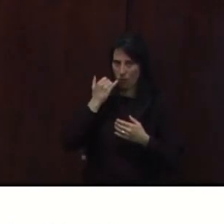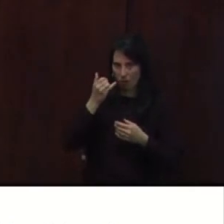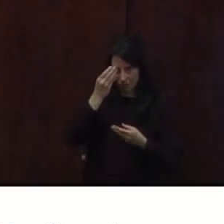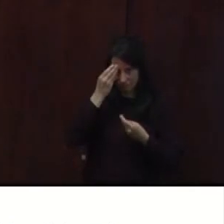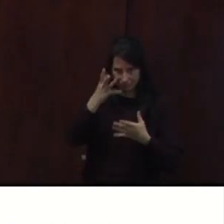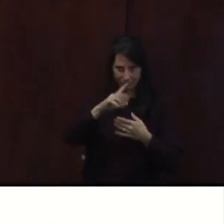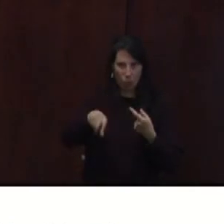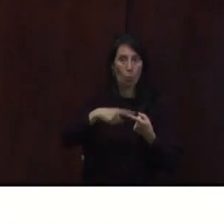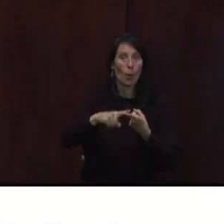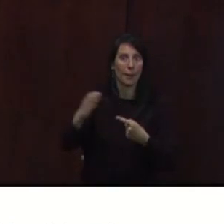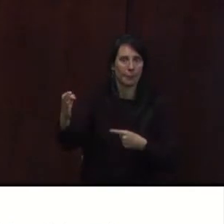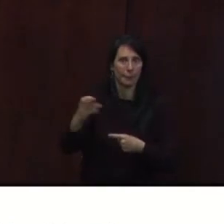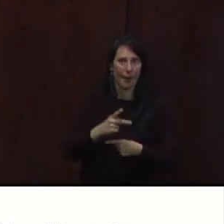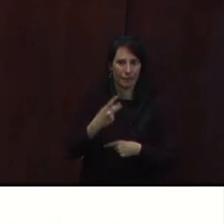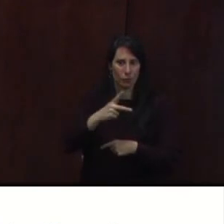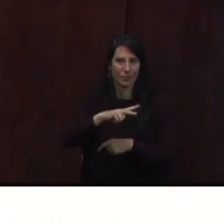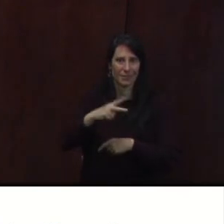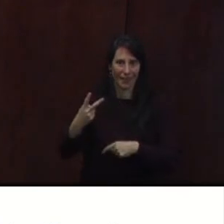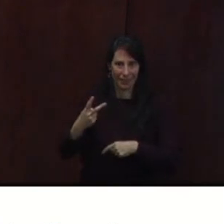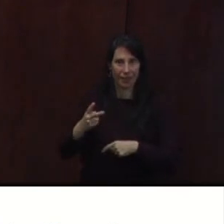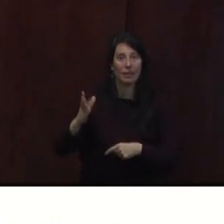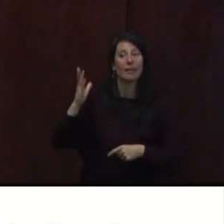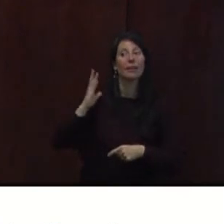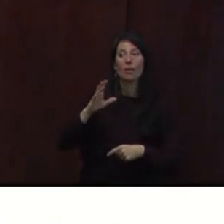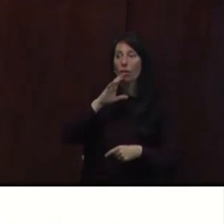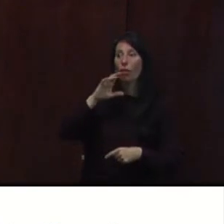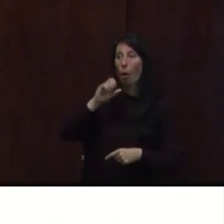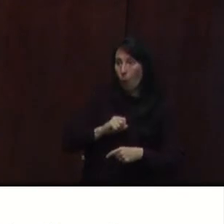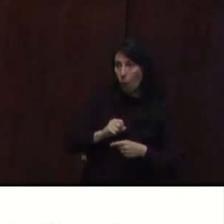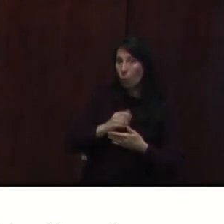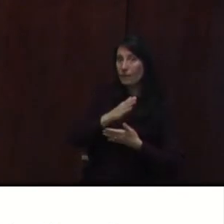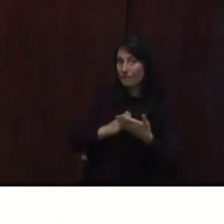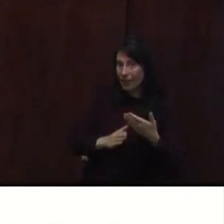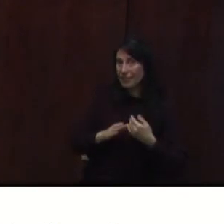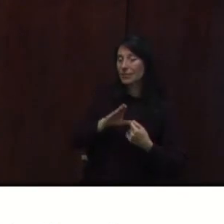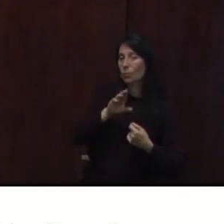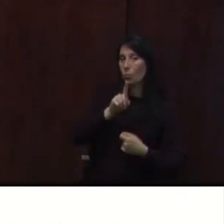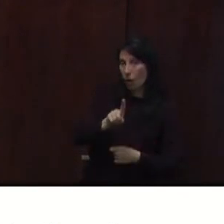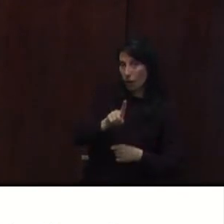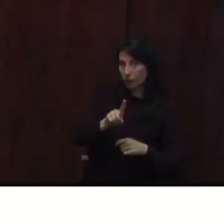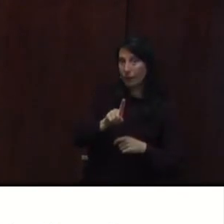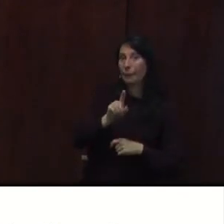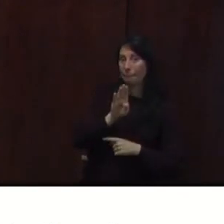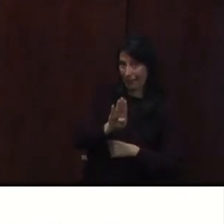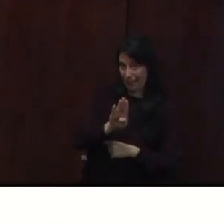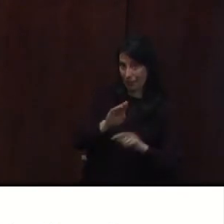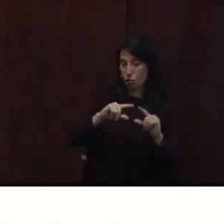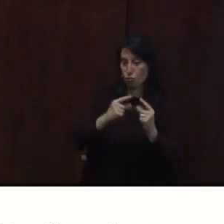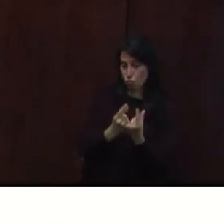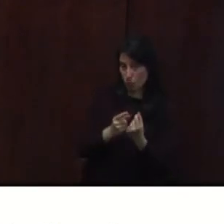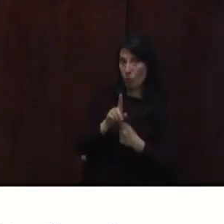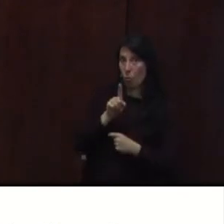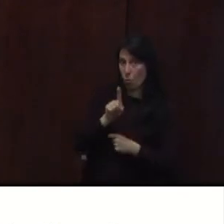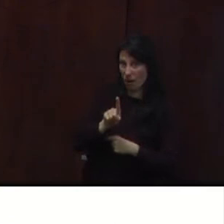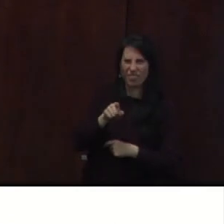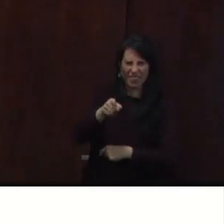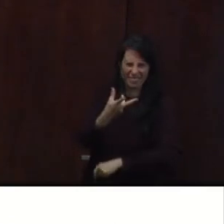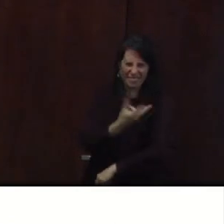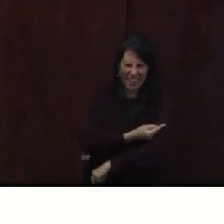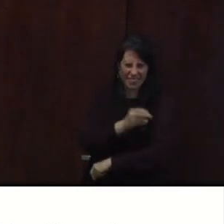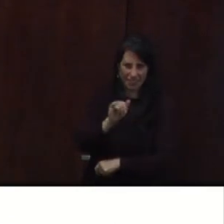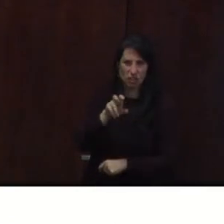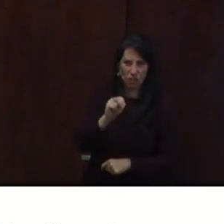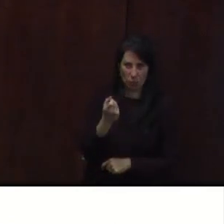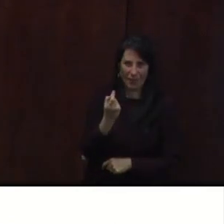was in the iteration called Phase 1B Group 1, who got their vaccines on January 11th, will get all